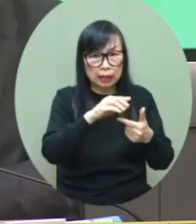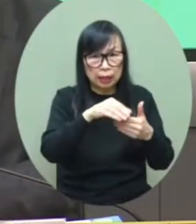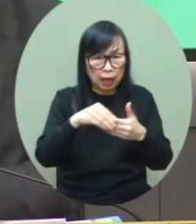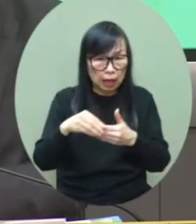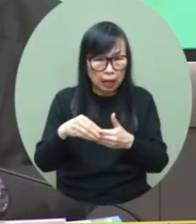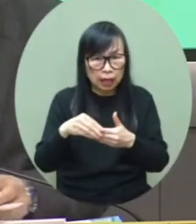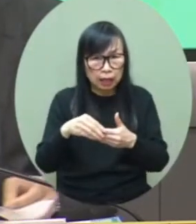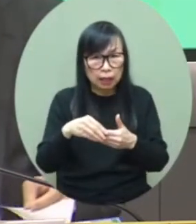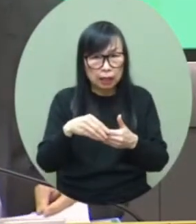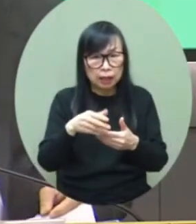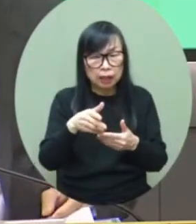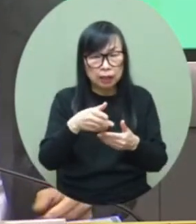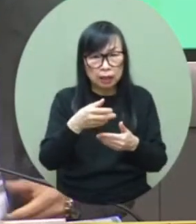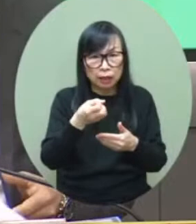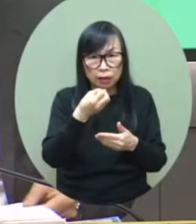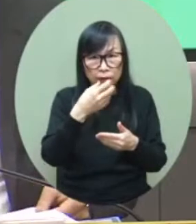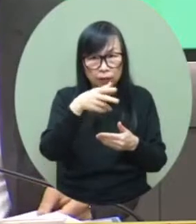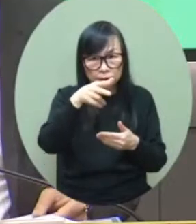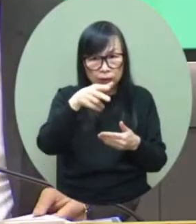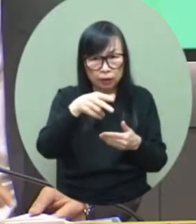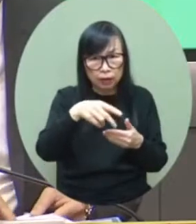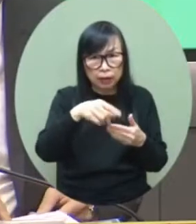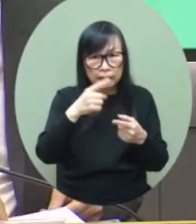Now, the CS,